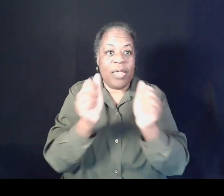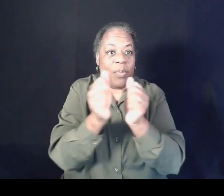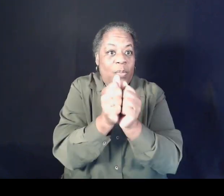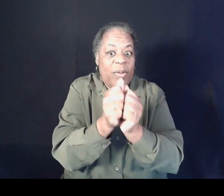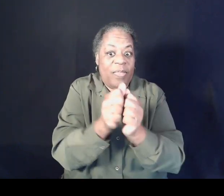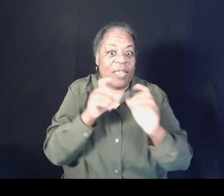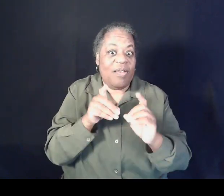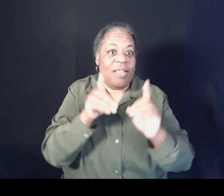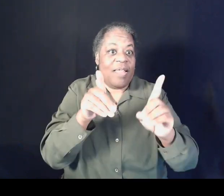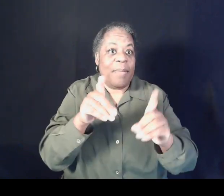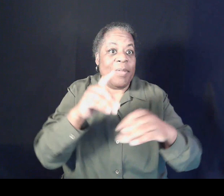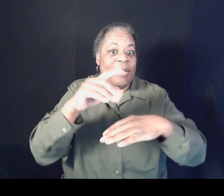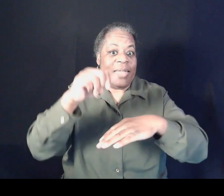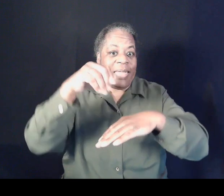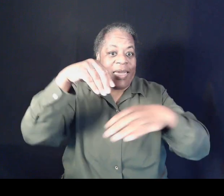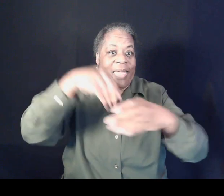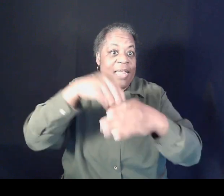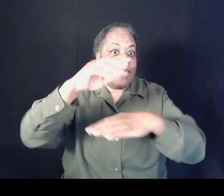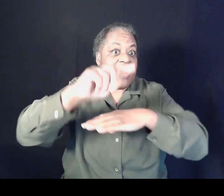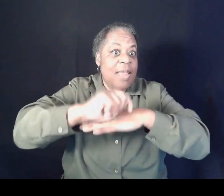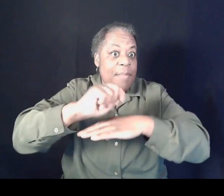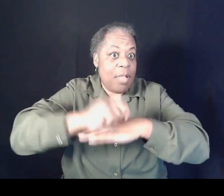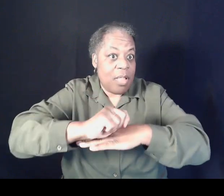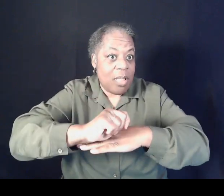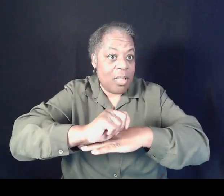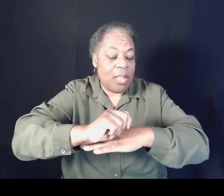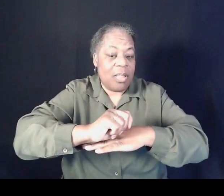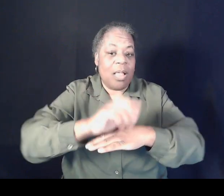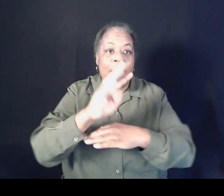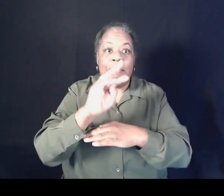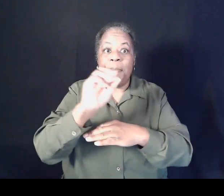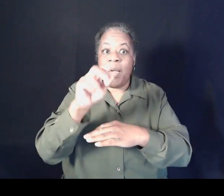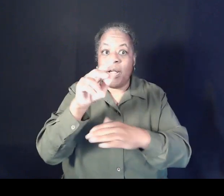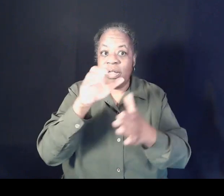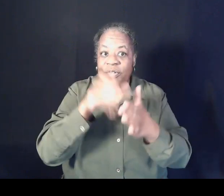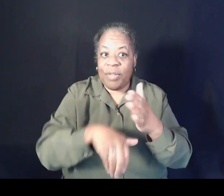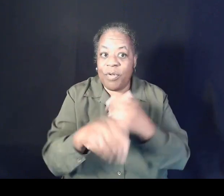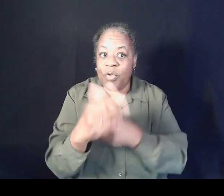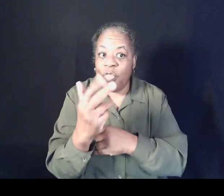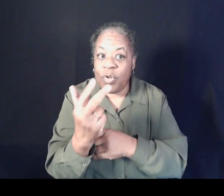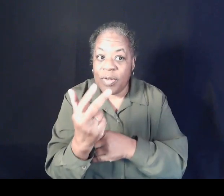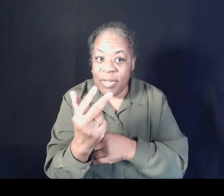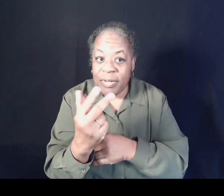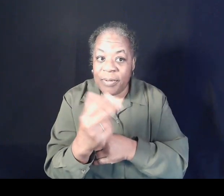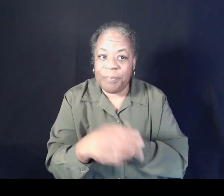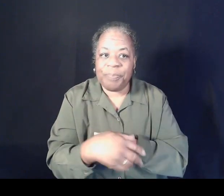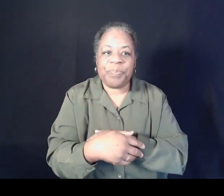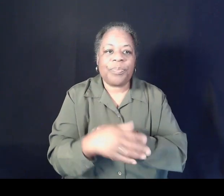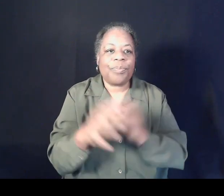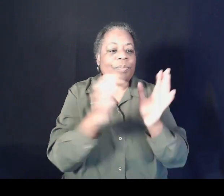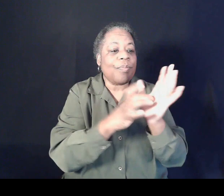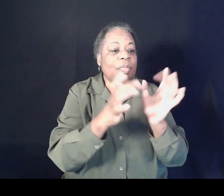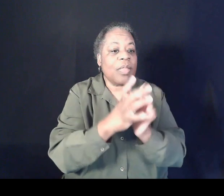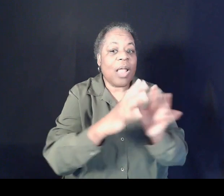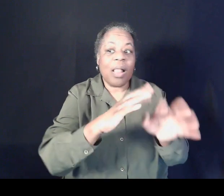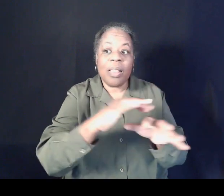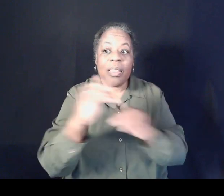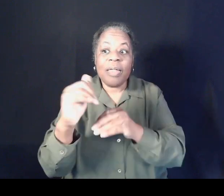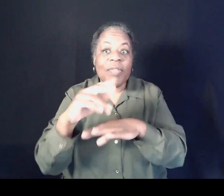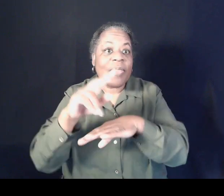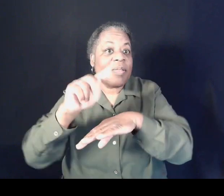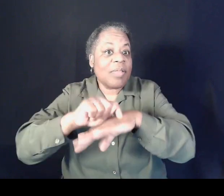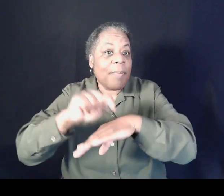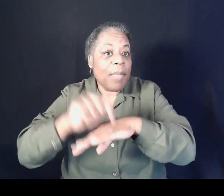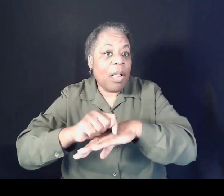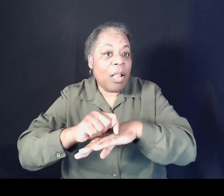out just a few days ago. And this is how it begins in Mark chapter 13. It says, as Jesus was leaving the temple, one